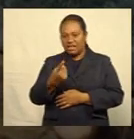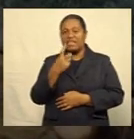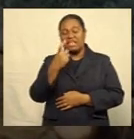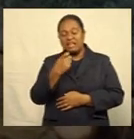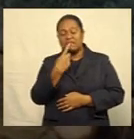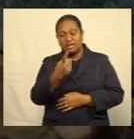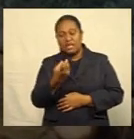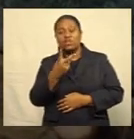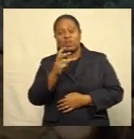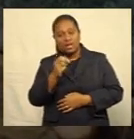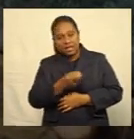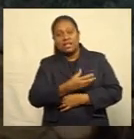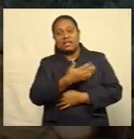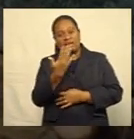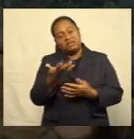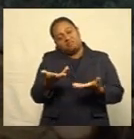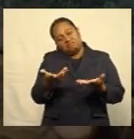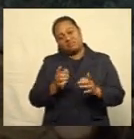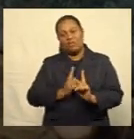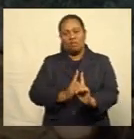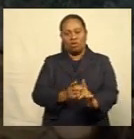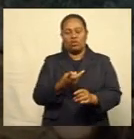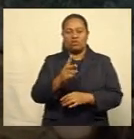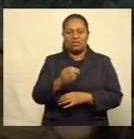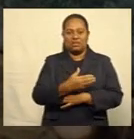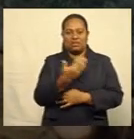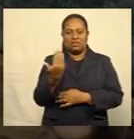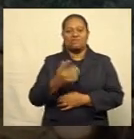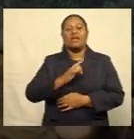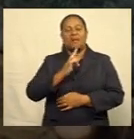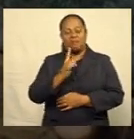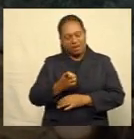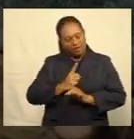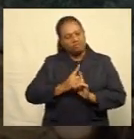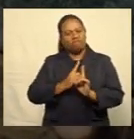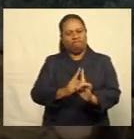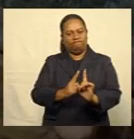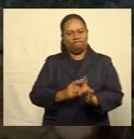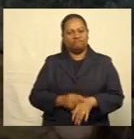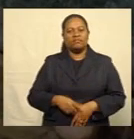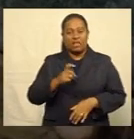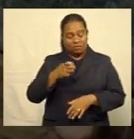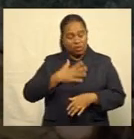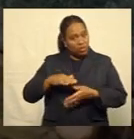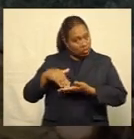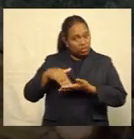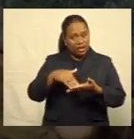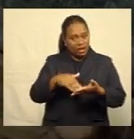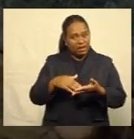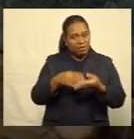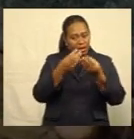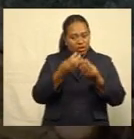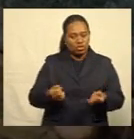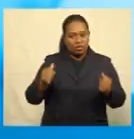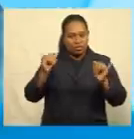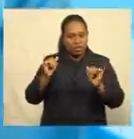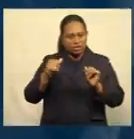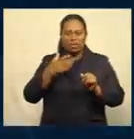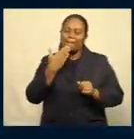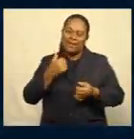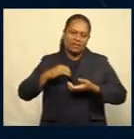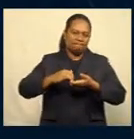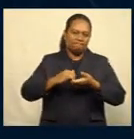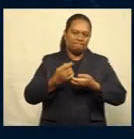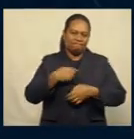be still 28 days. But we have to take ownership. If we want to help in addressing this issue, please cooperate.